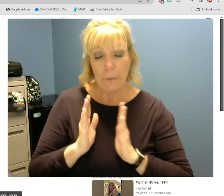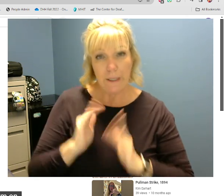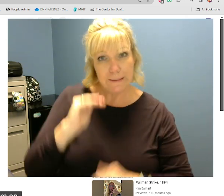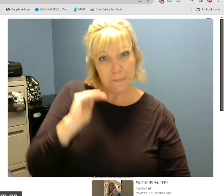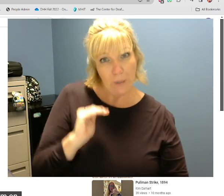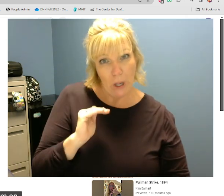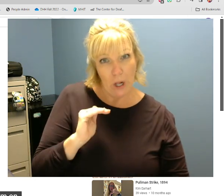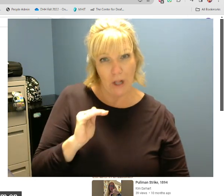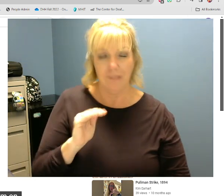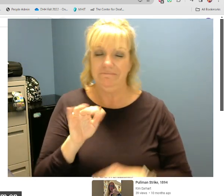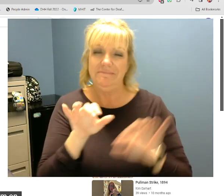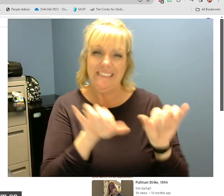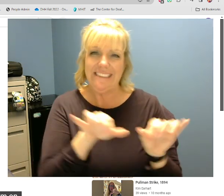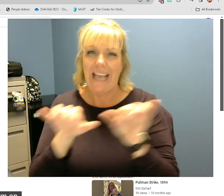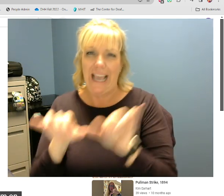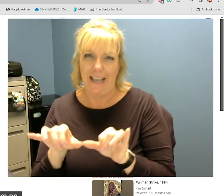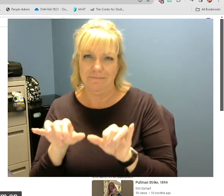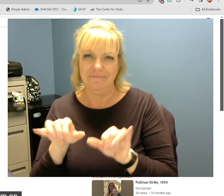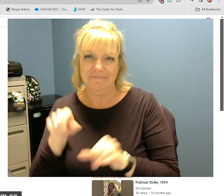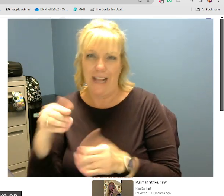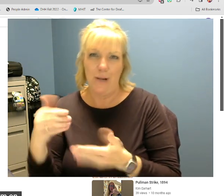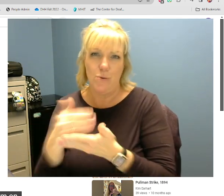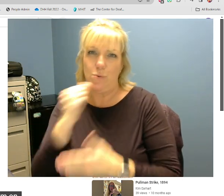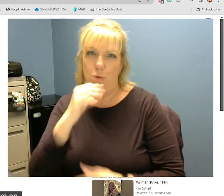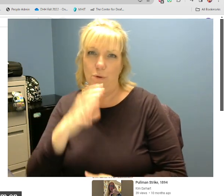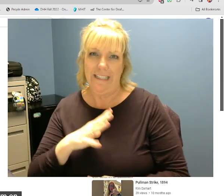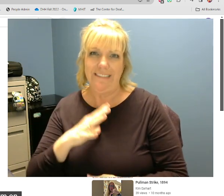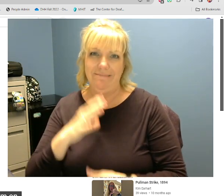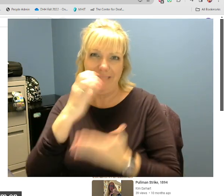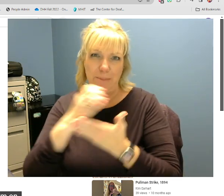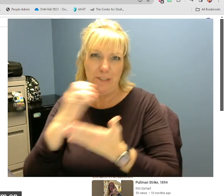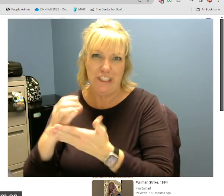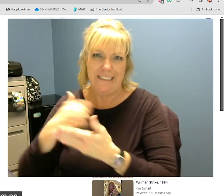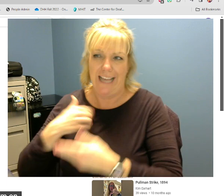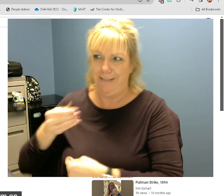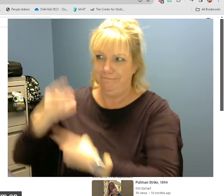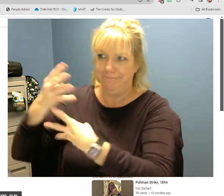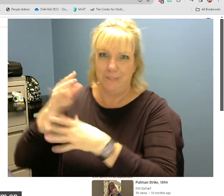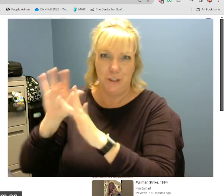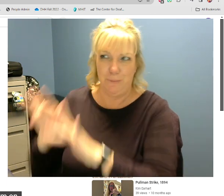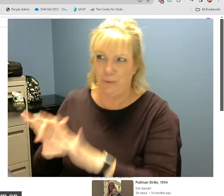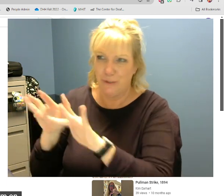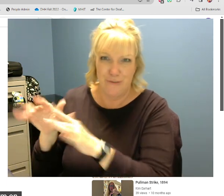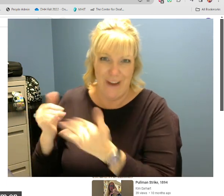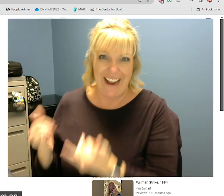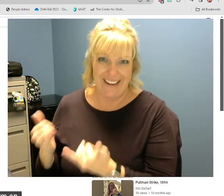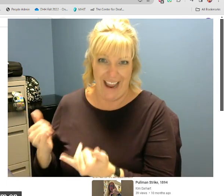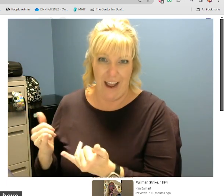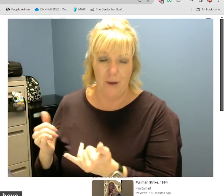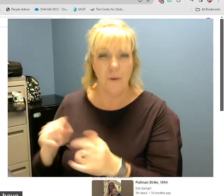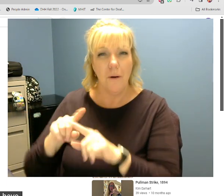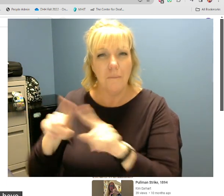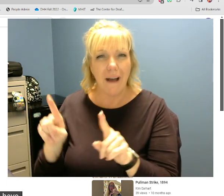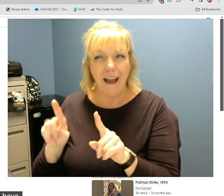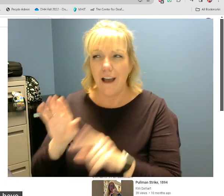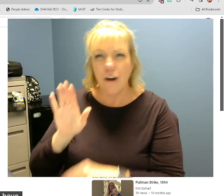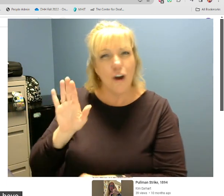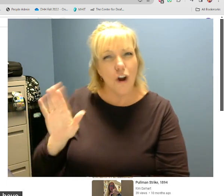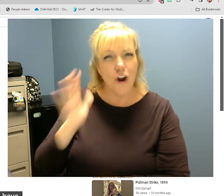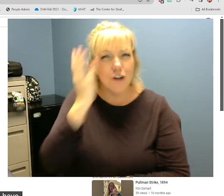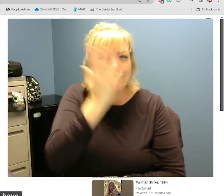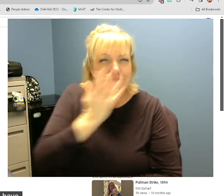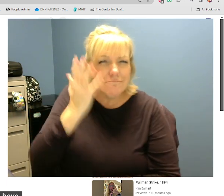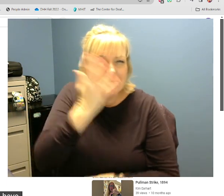these images. I'm looking at them on my computer. But she is different than we saw before.